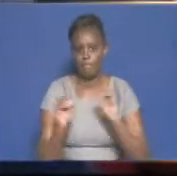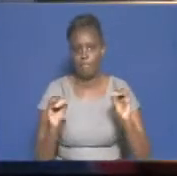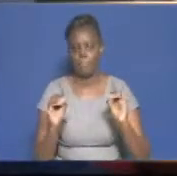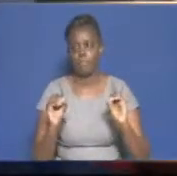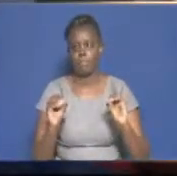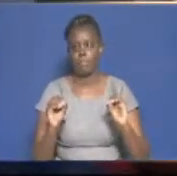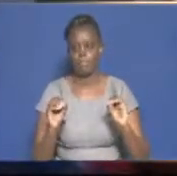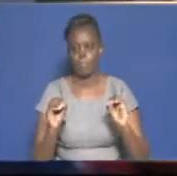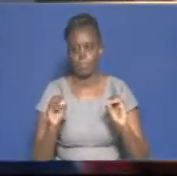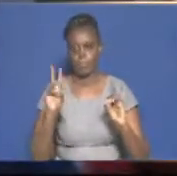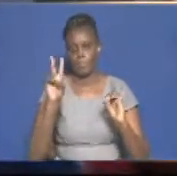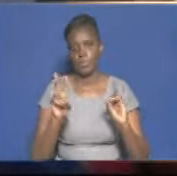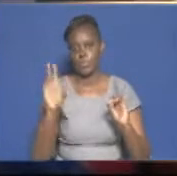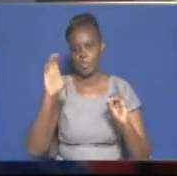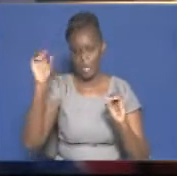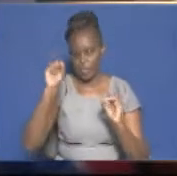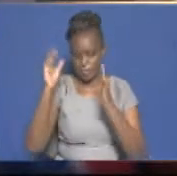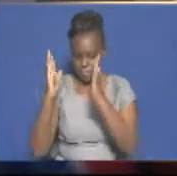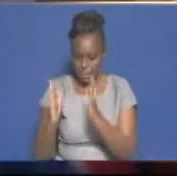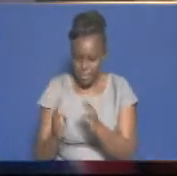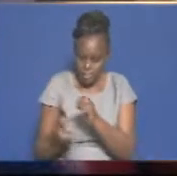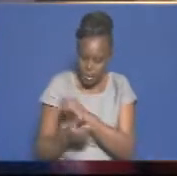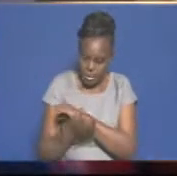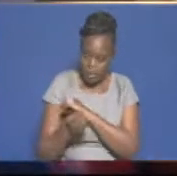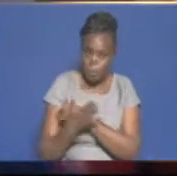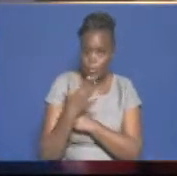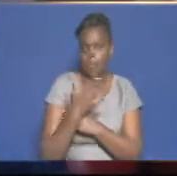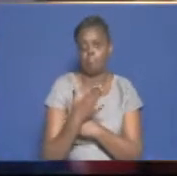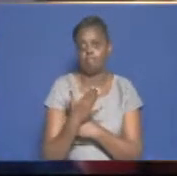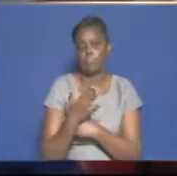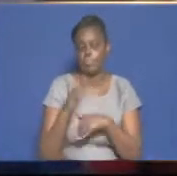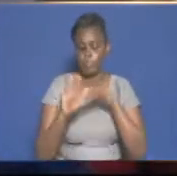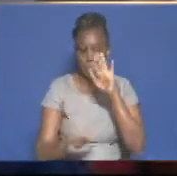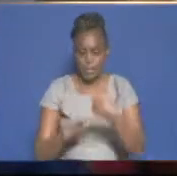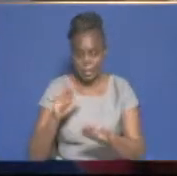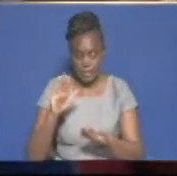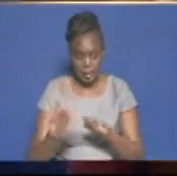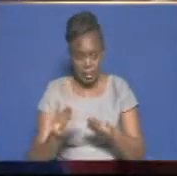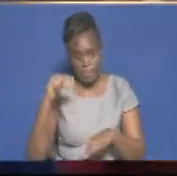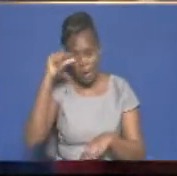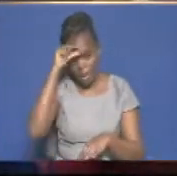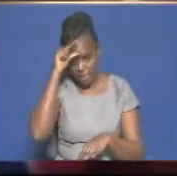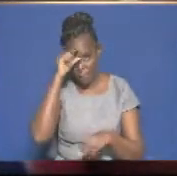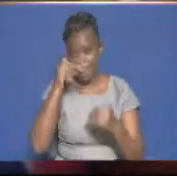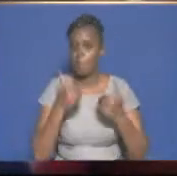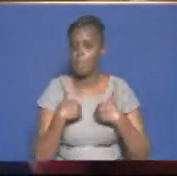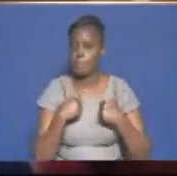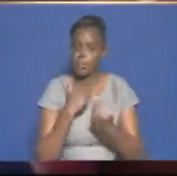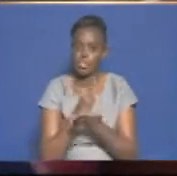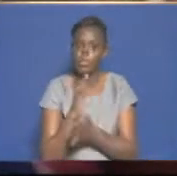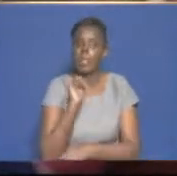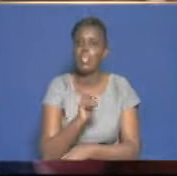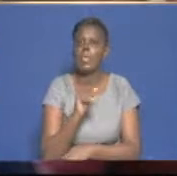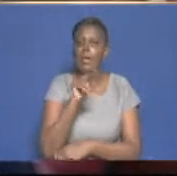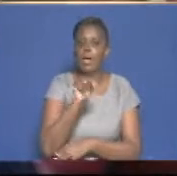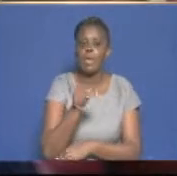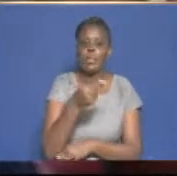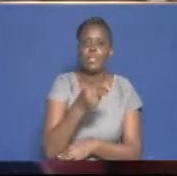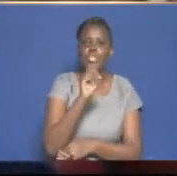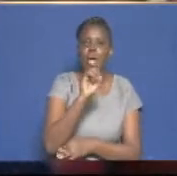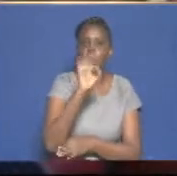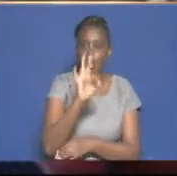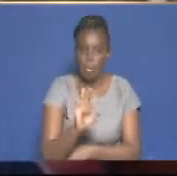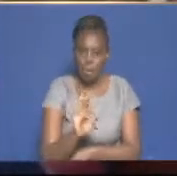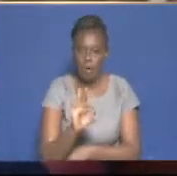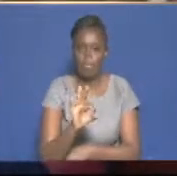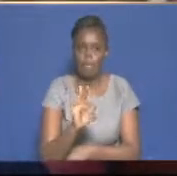supplies. Two, could the Cabinet Secretary also explain the measures the government has put in place to ensure that NHIF funding is